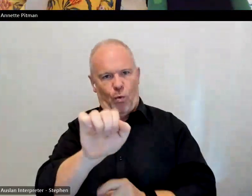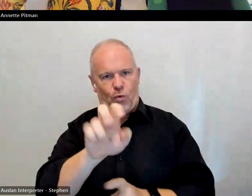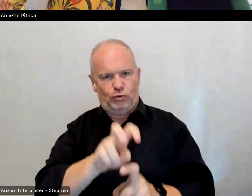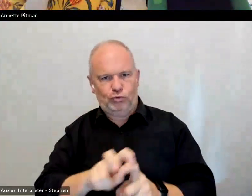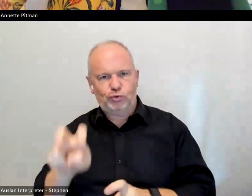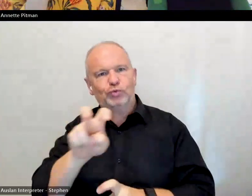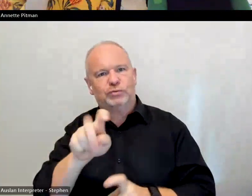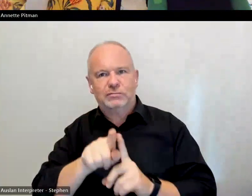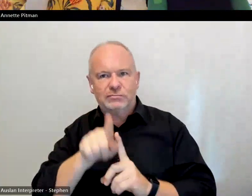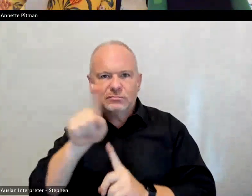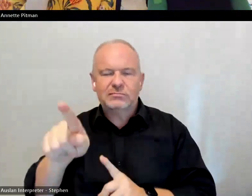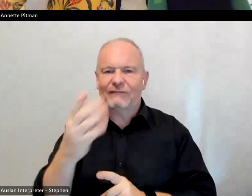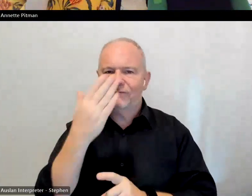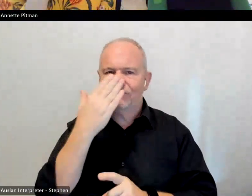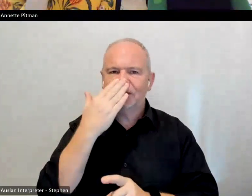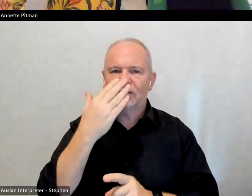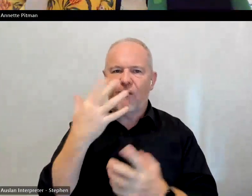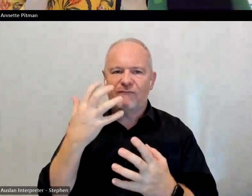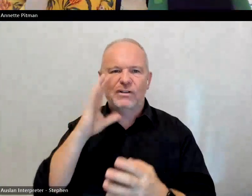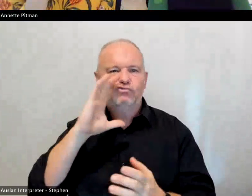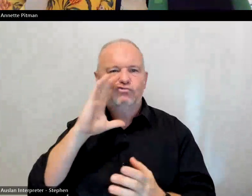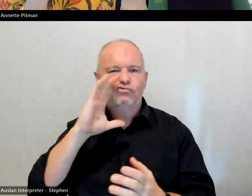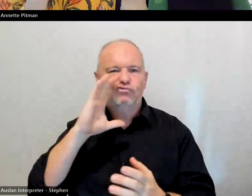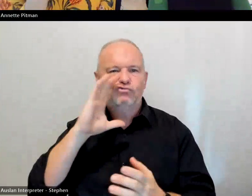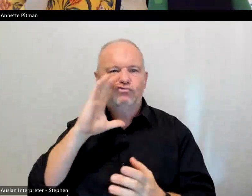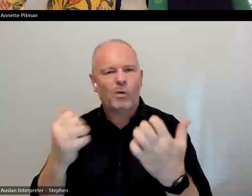there, getting it in front of regional audiences.